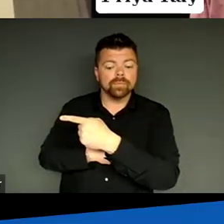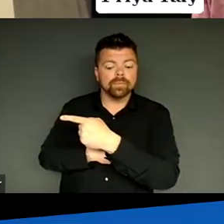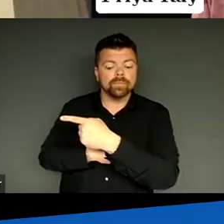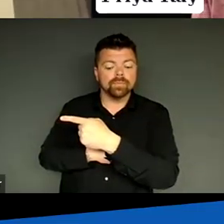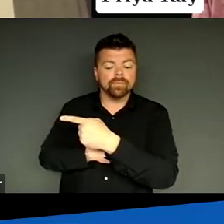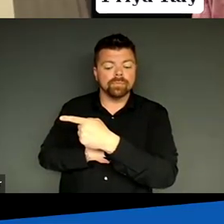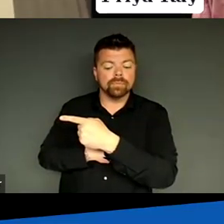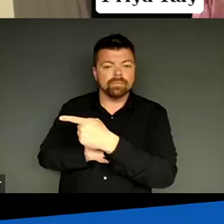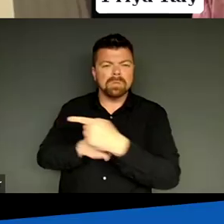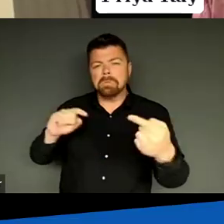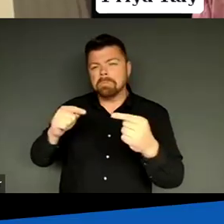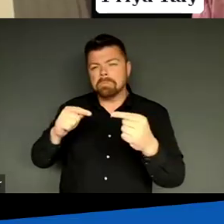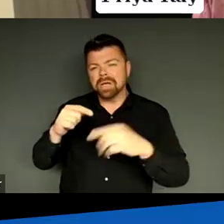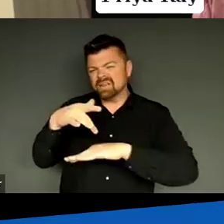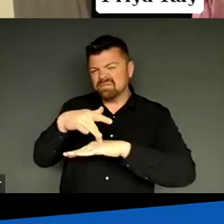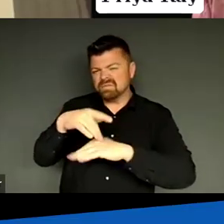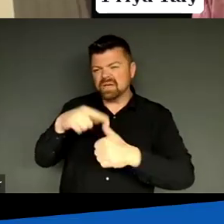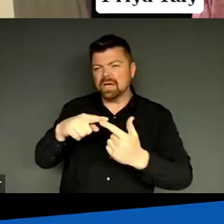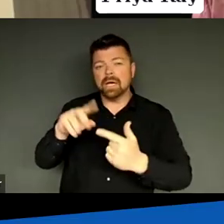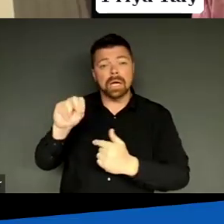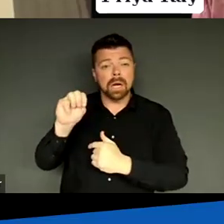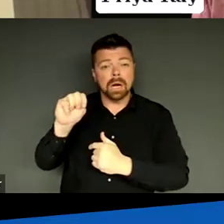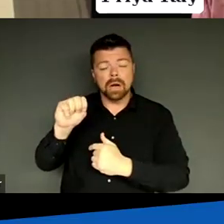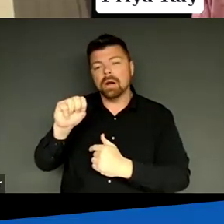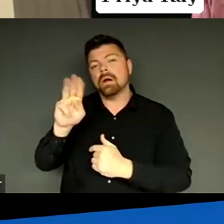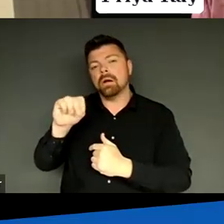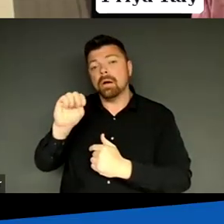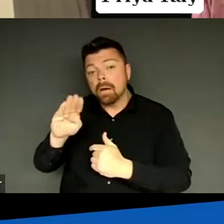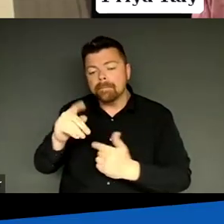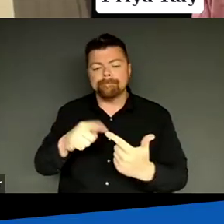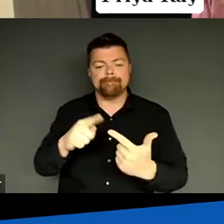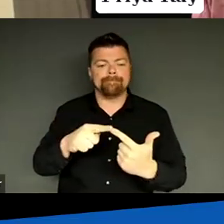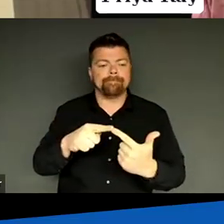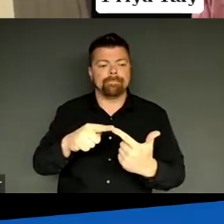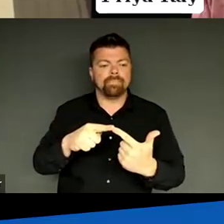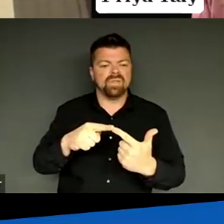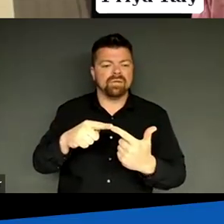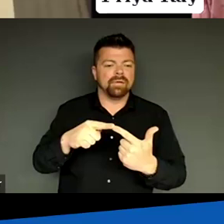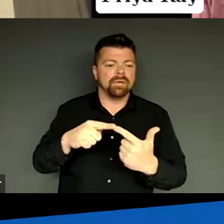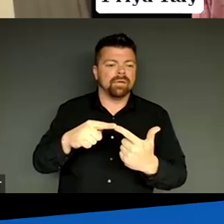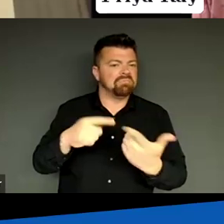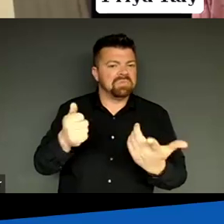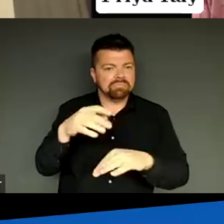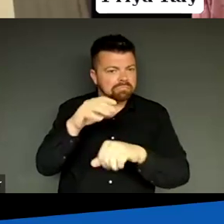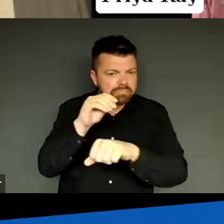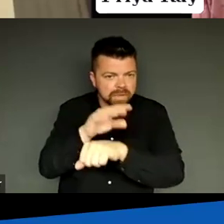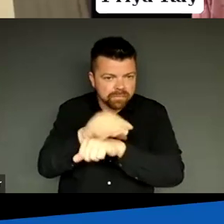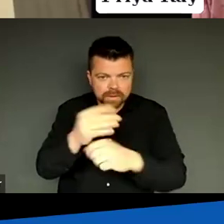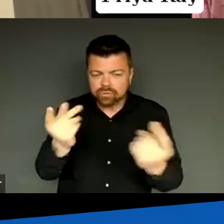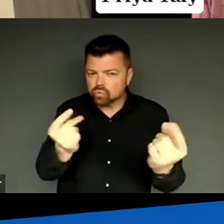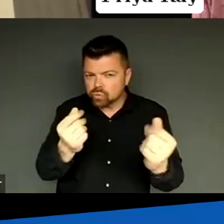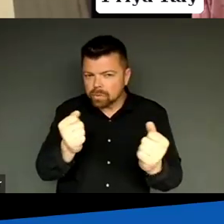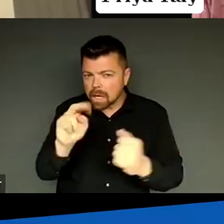has some pains in their feet, numbness and pains. Any advice um about what to do